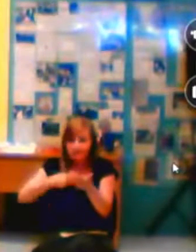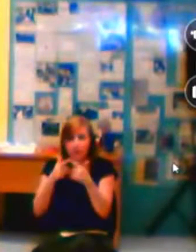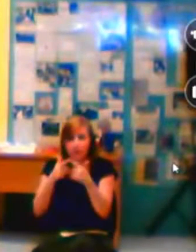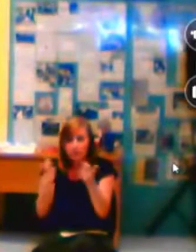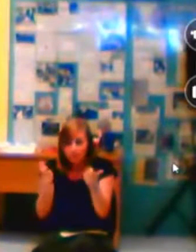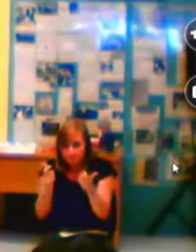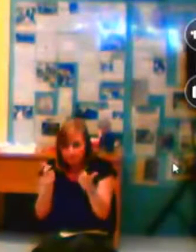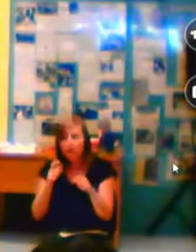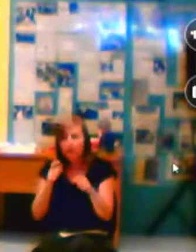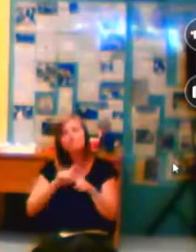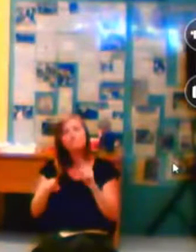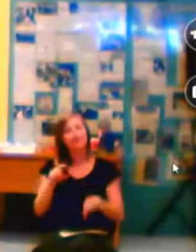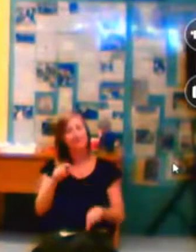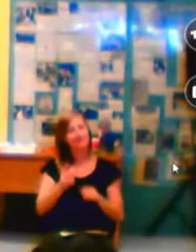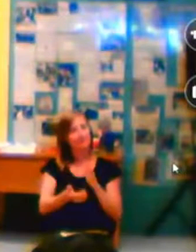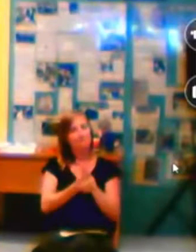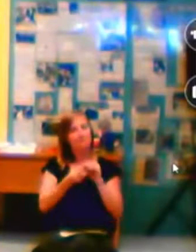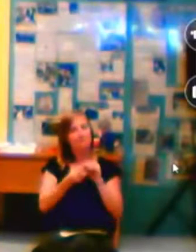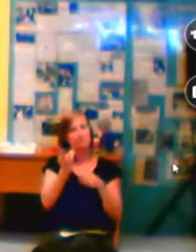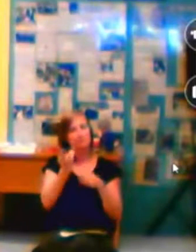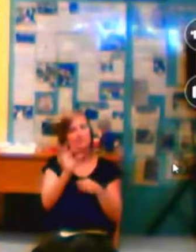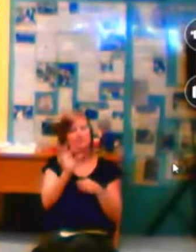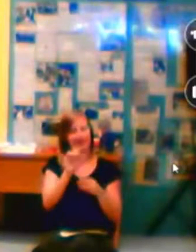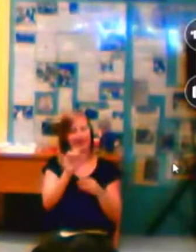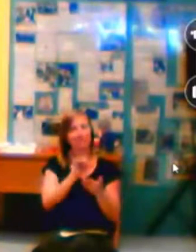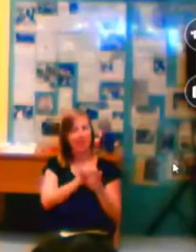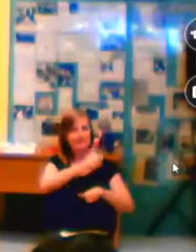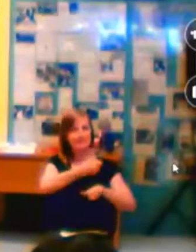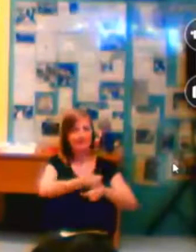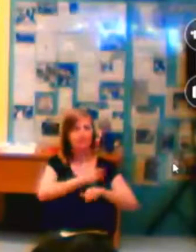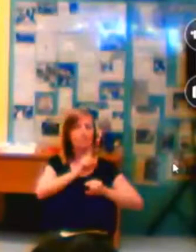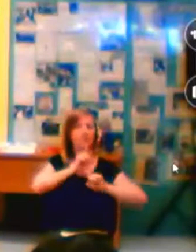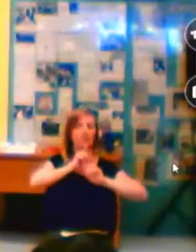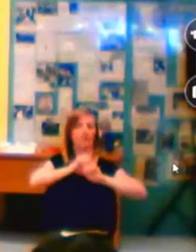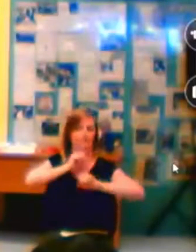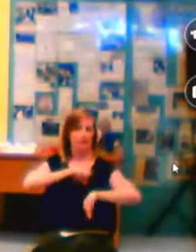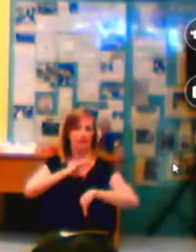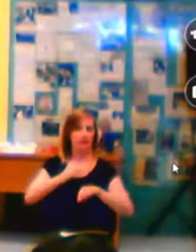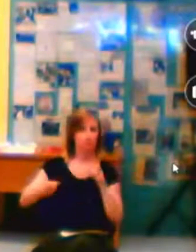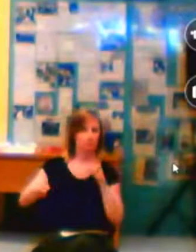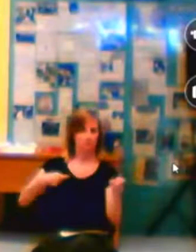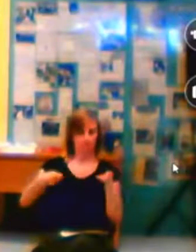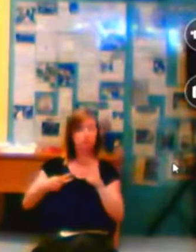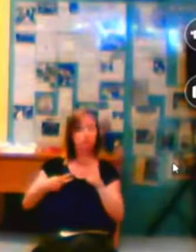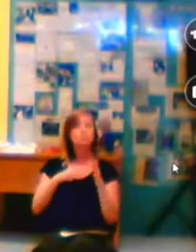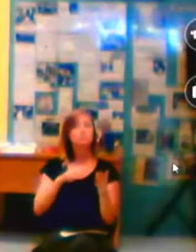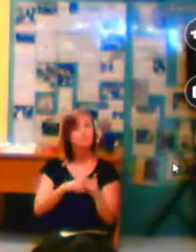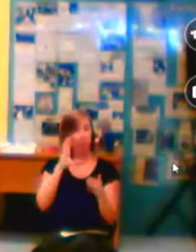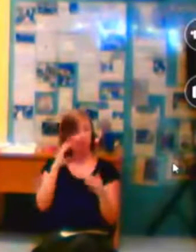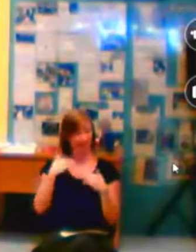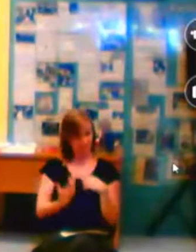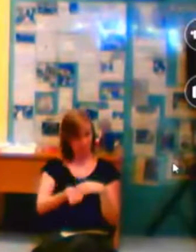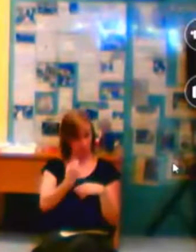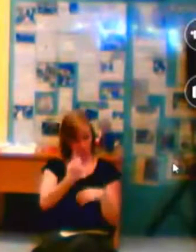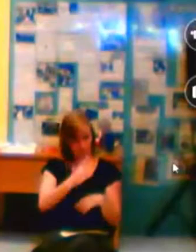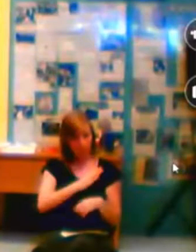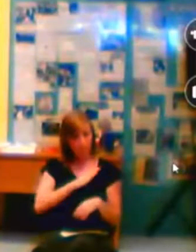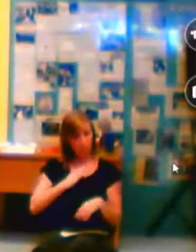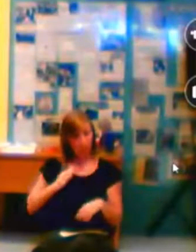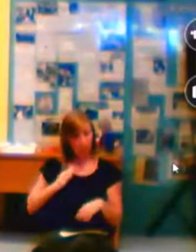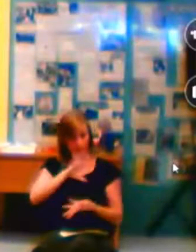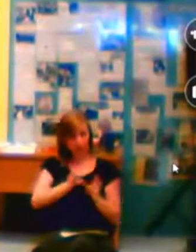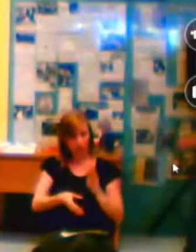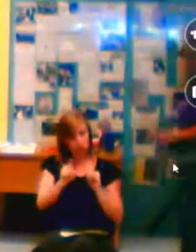of ways we can subsidize health care for people who need it. There are all kinds of ways we can design insurance plans and so forth. Amendment